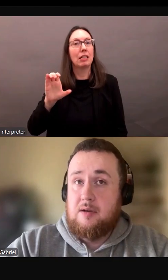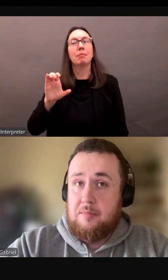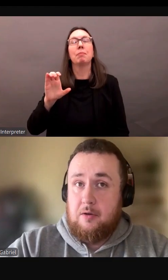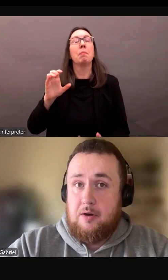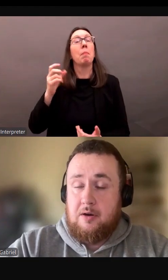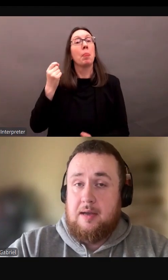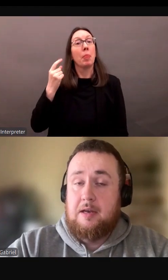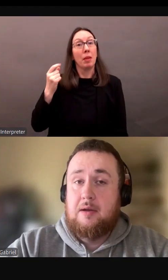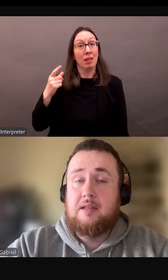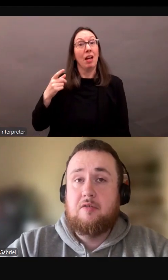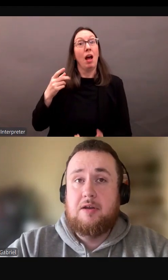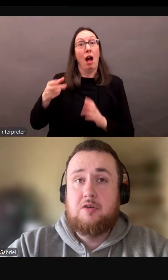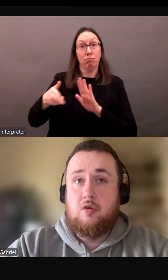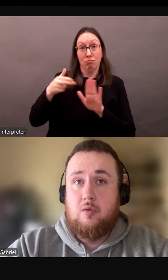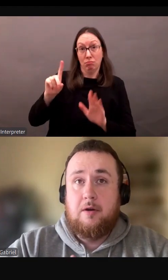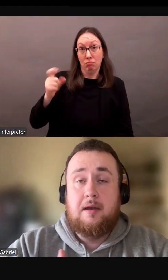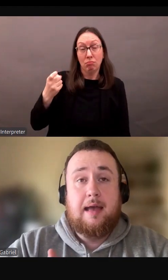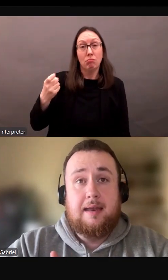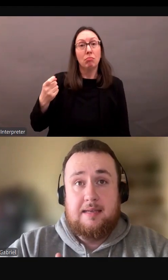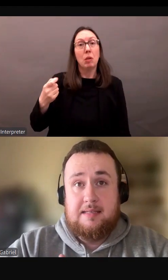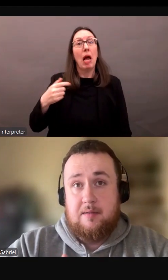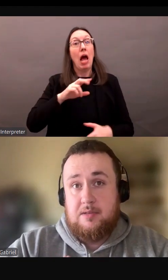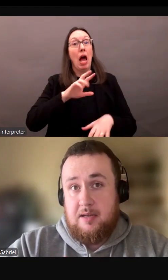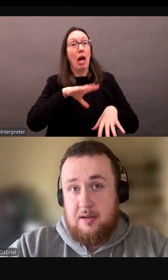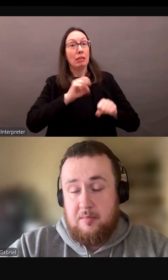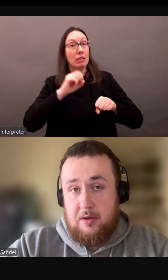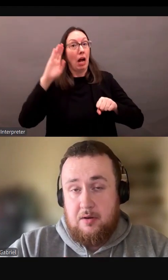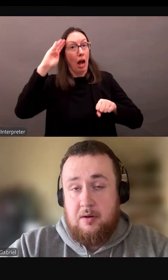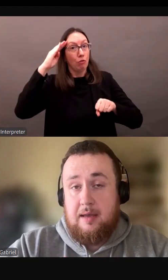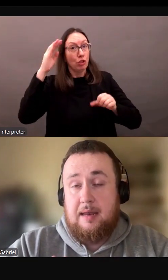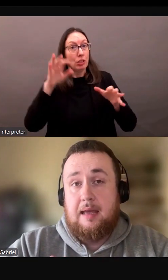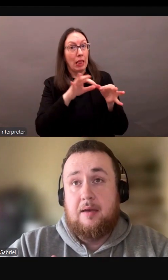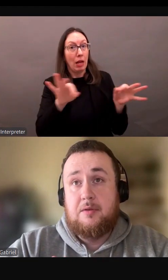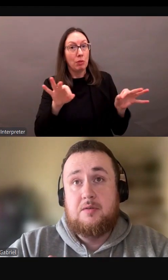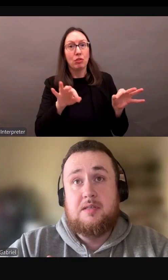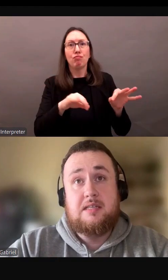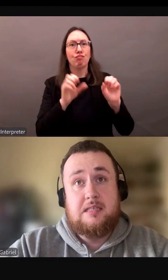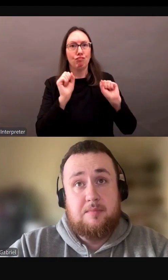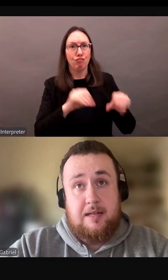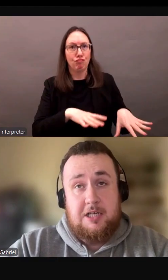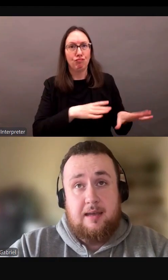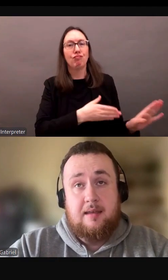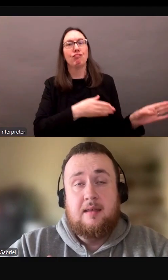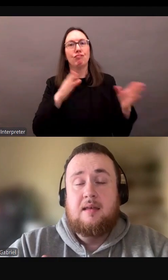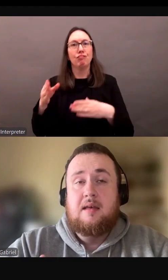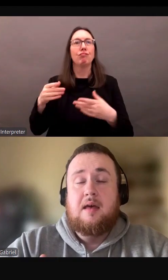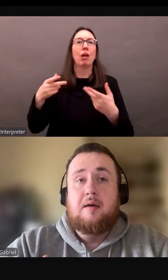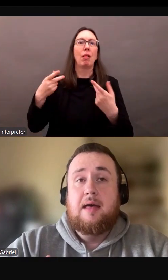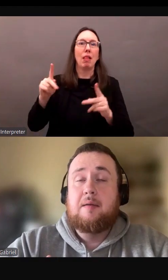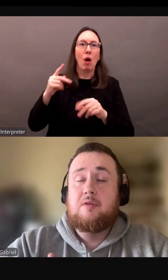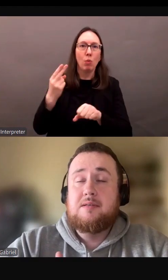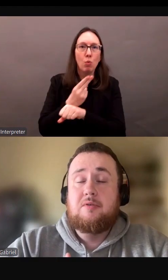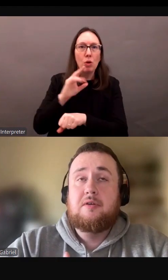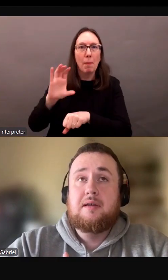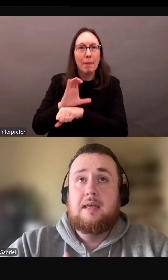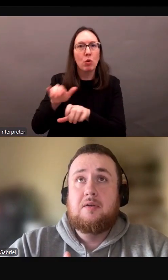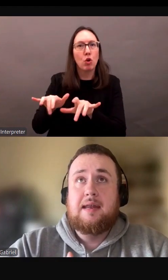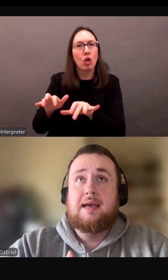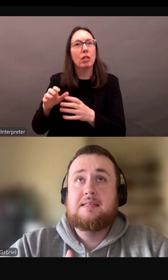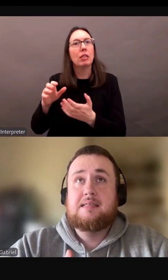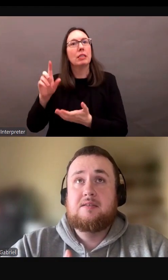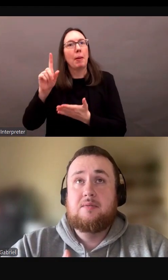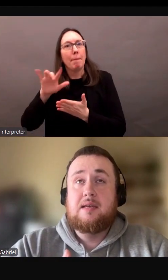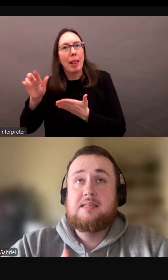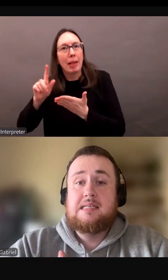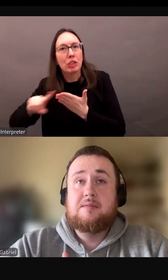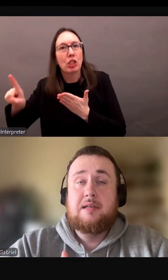to a computer and you get to write your homework and exams on a computer and have use to the spell check. And most importantly, you get